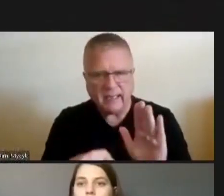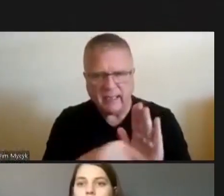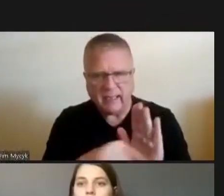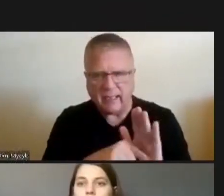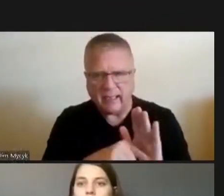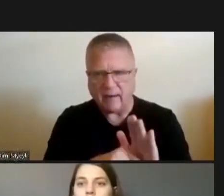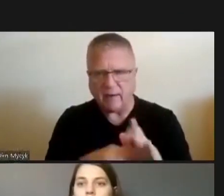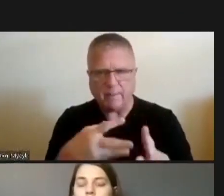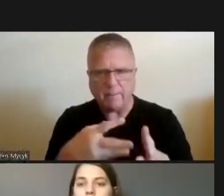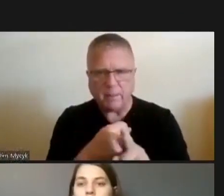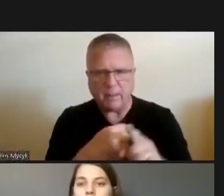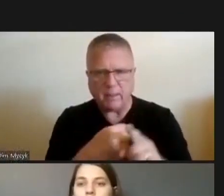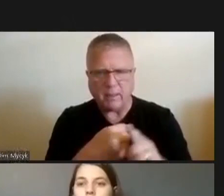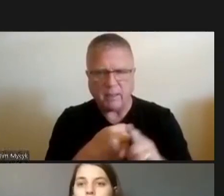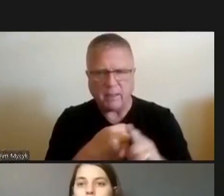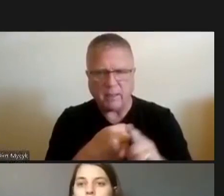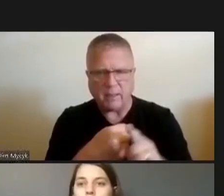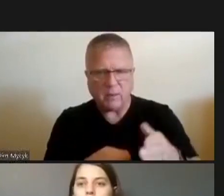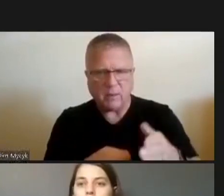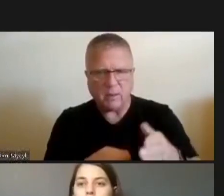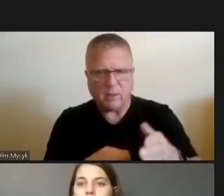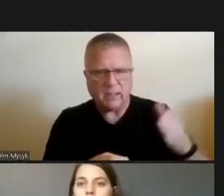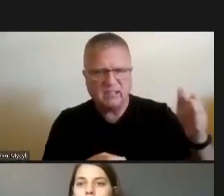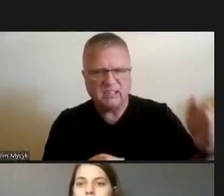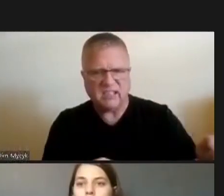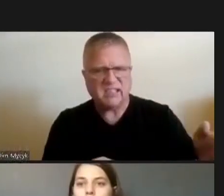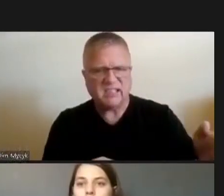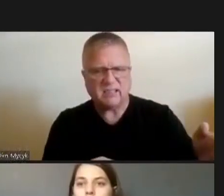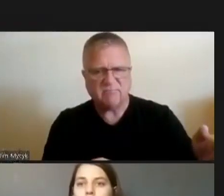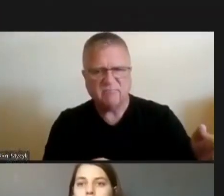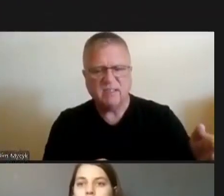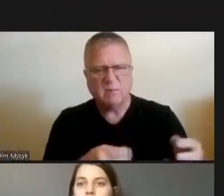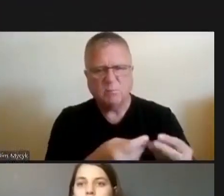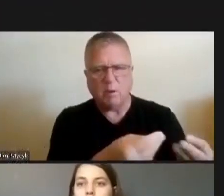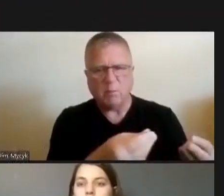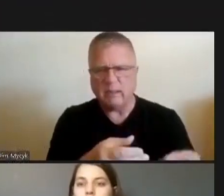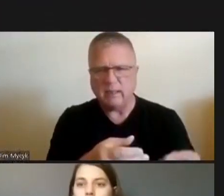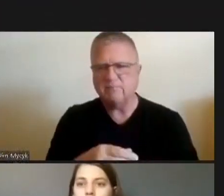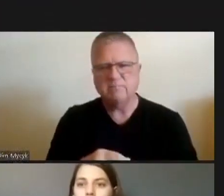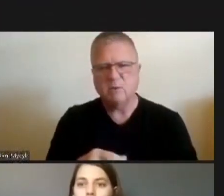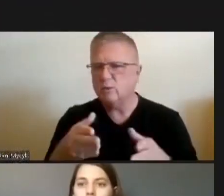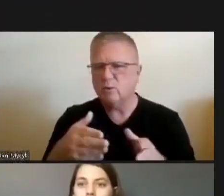and impacted properties or streets. So we will be taking a look in